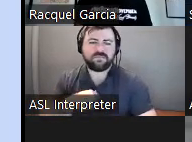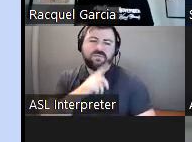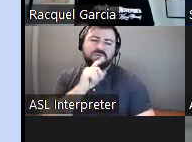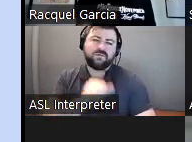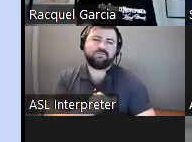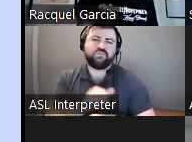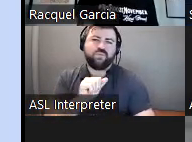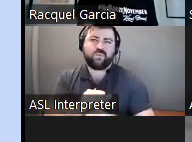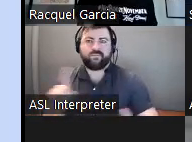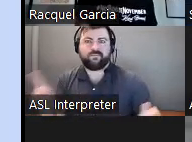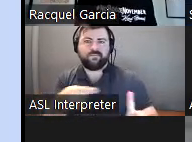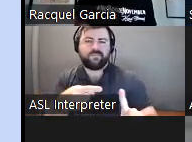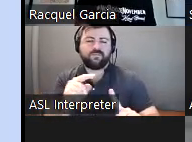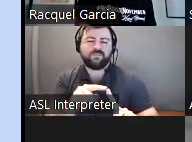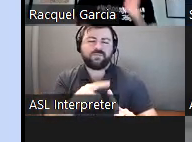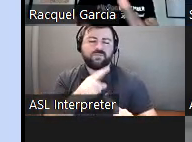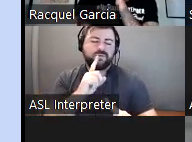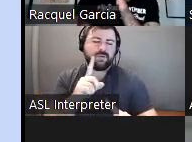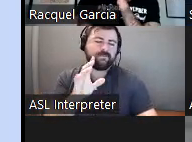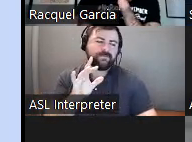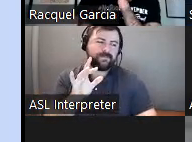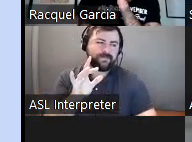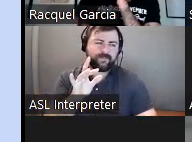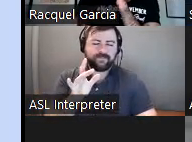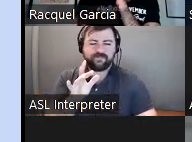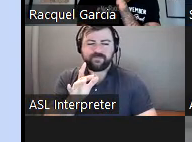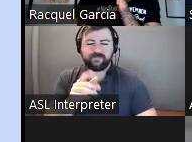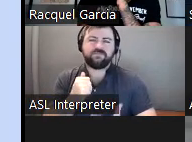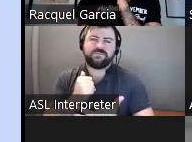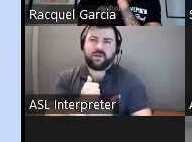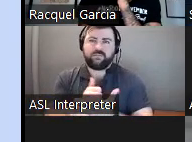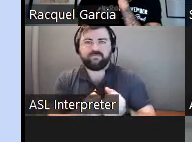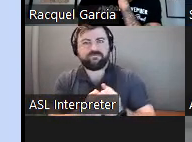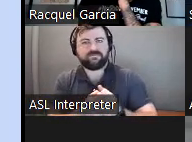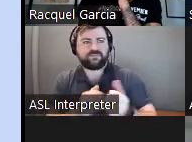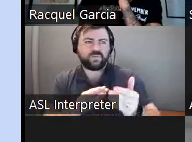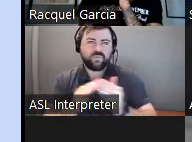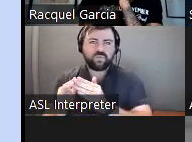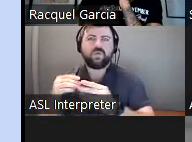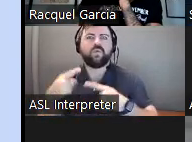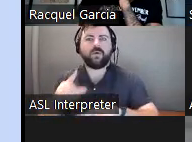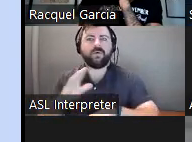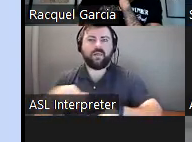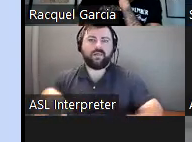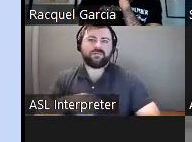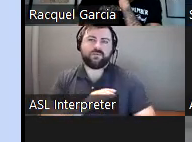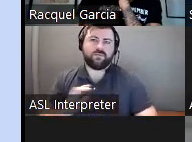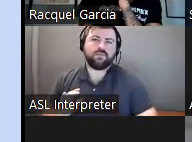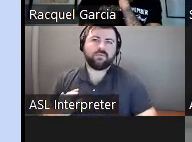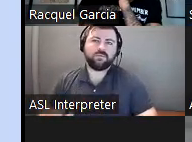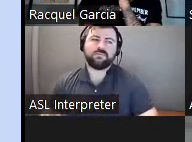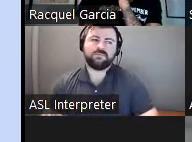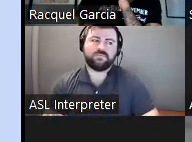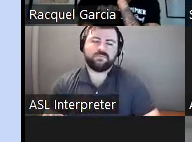work towards making, helping those communities while being on this council. And